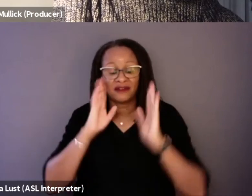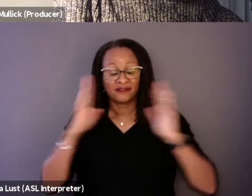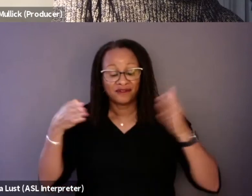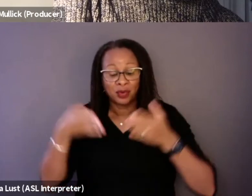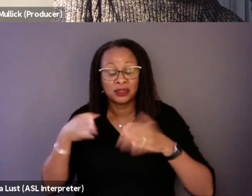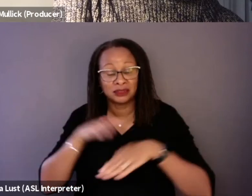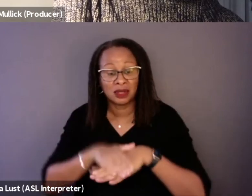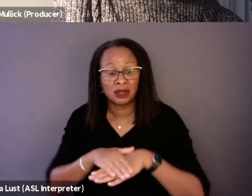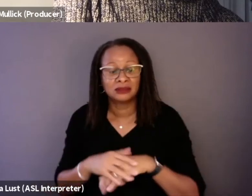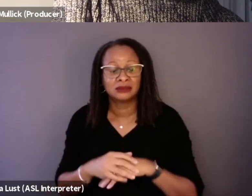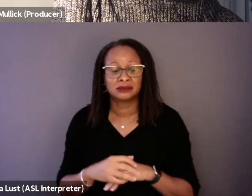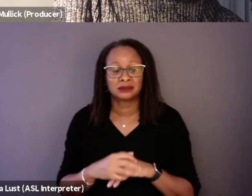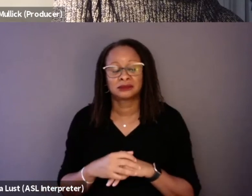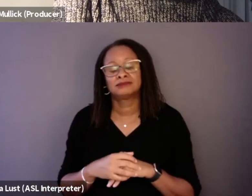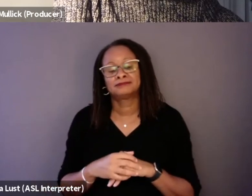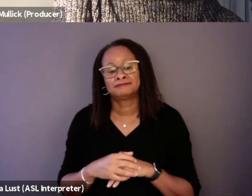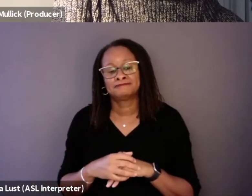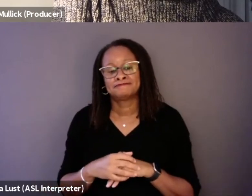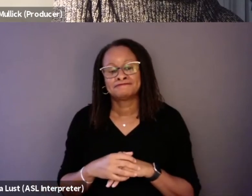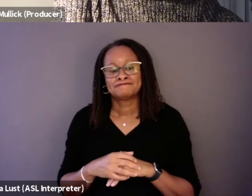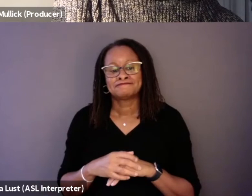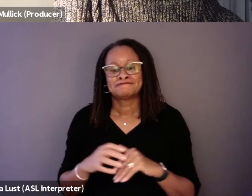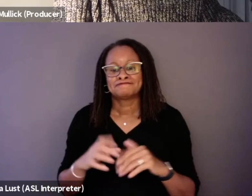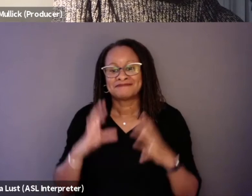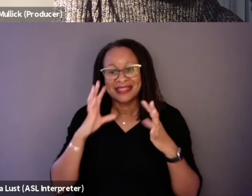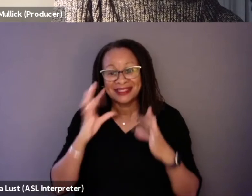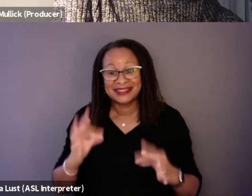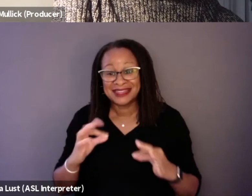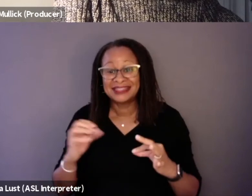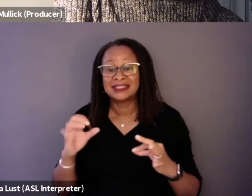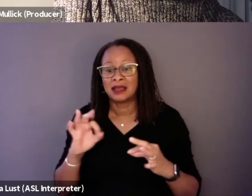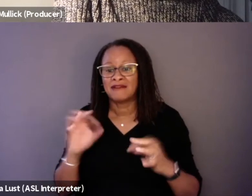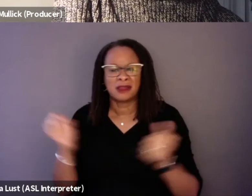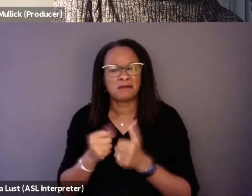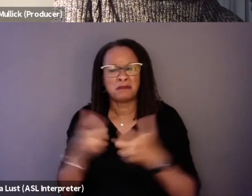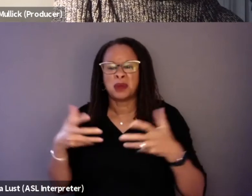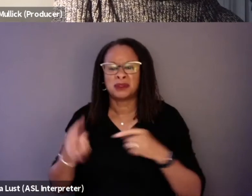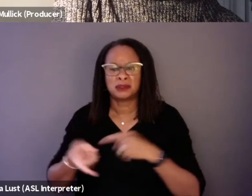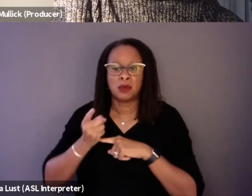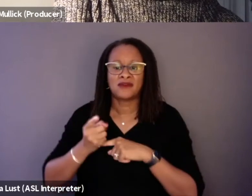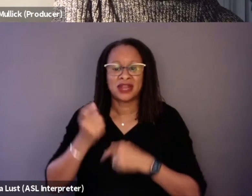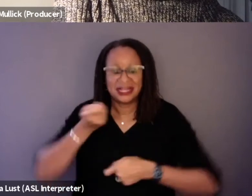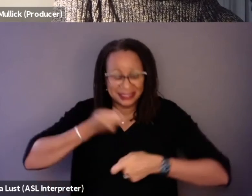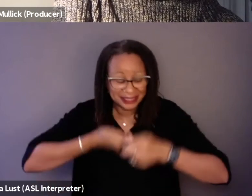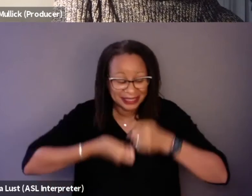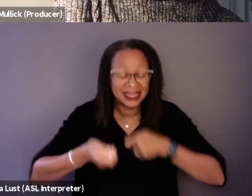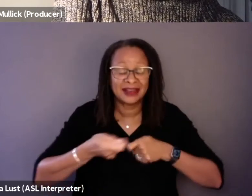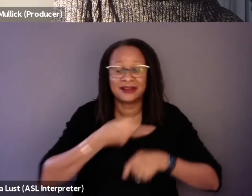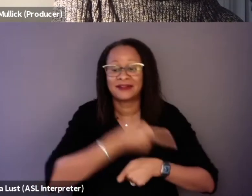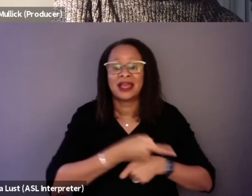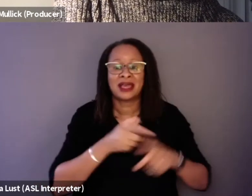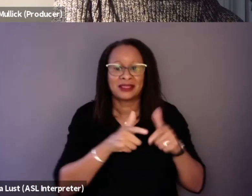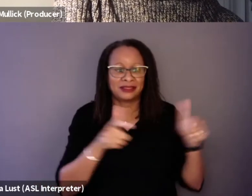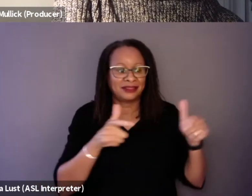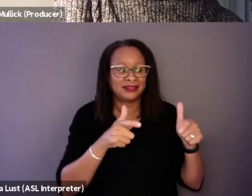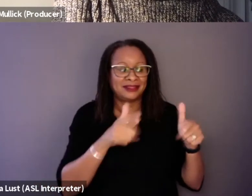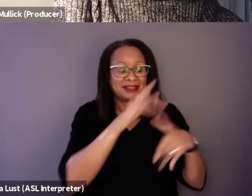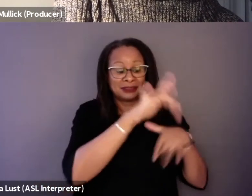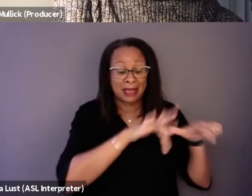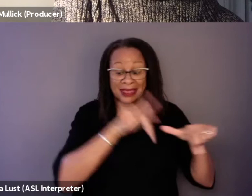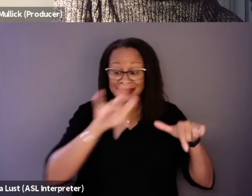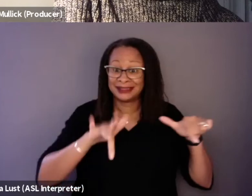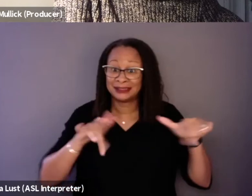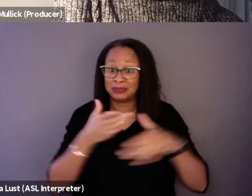the intensity of the explosive moments rather than the great gaps between those,